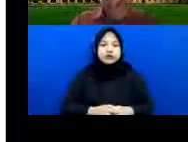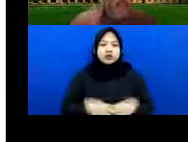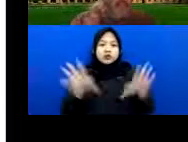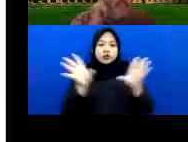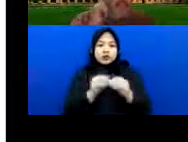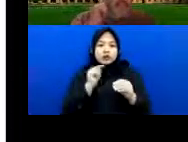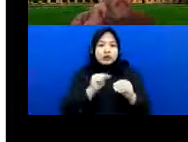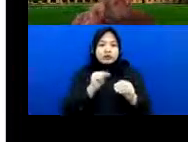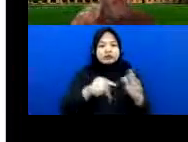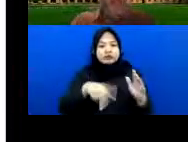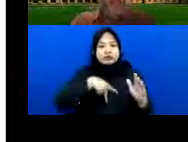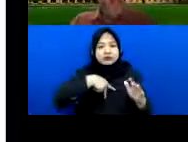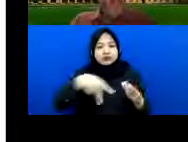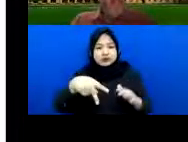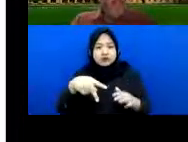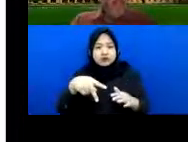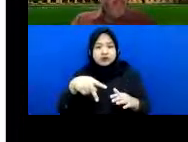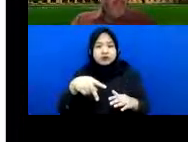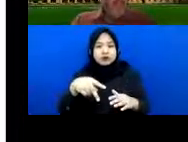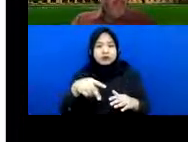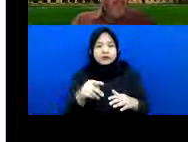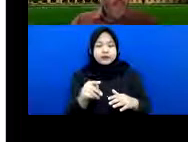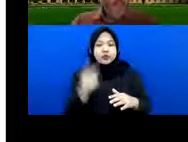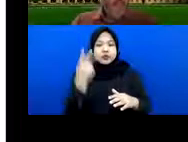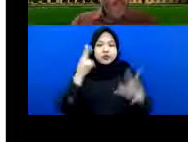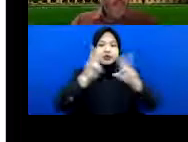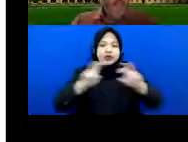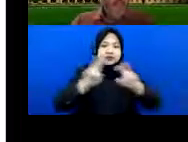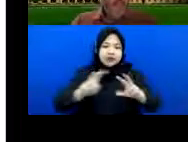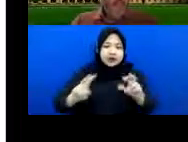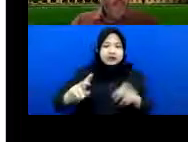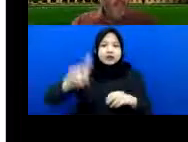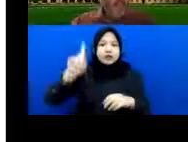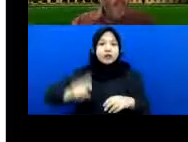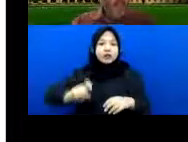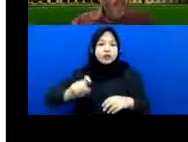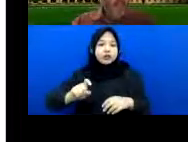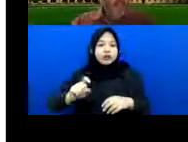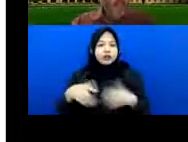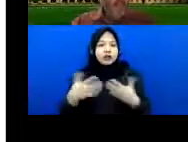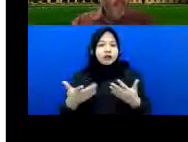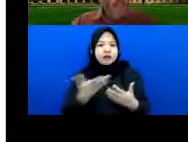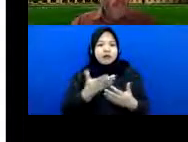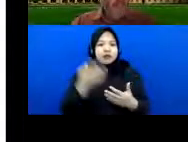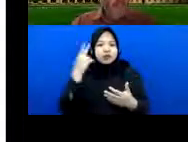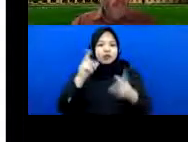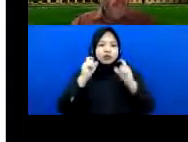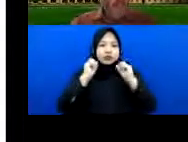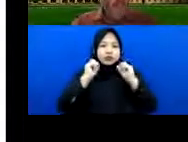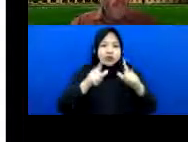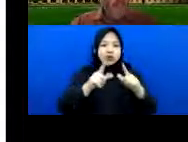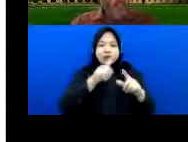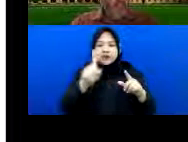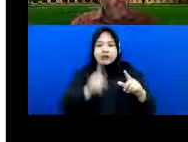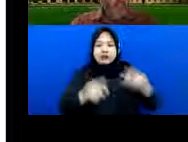of participants to identify necessary elements that require to answer the research